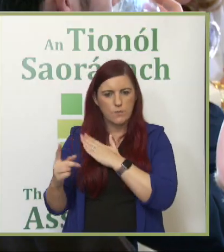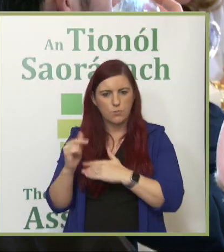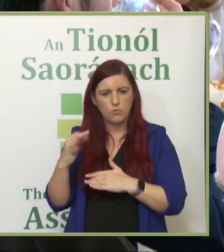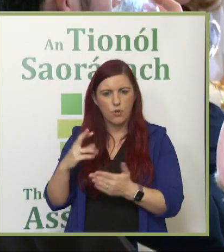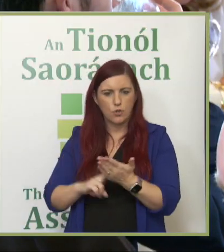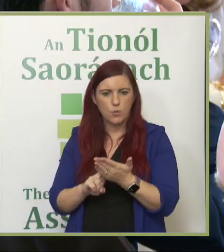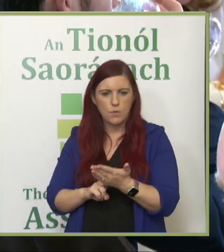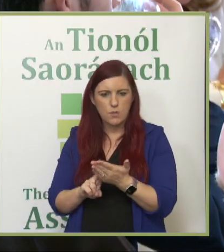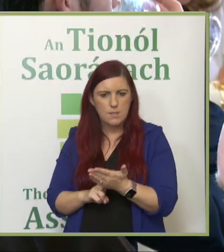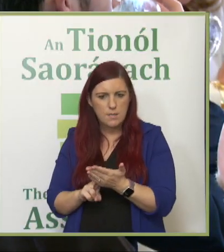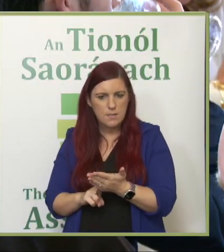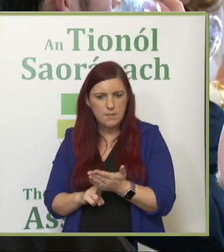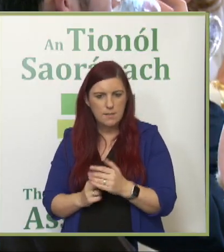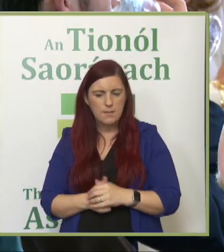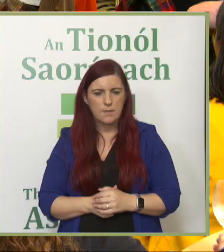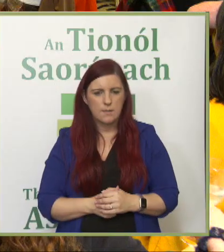caught in possession?